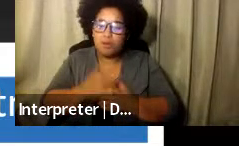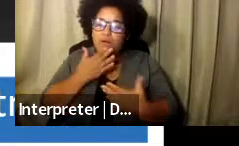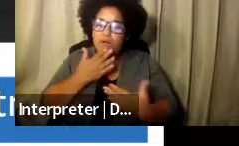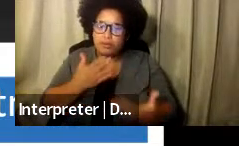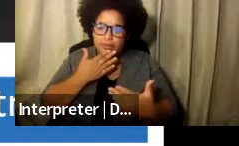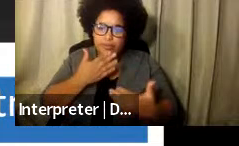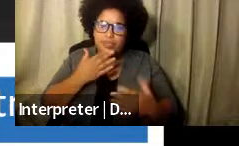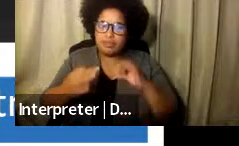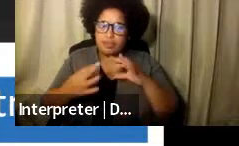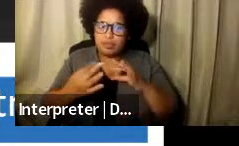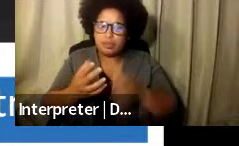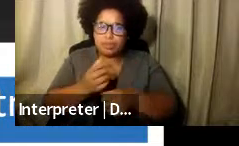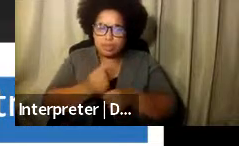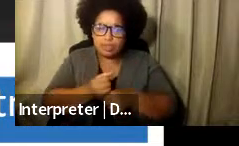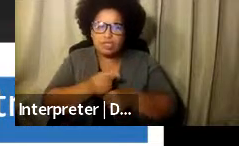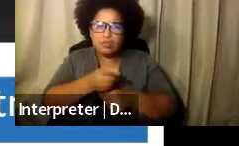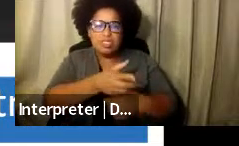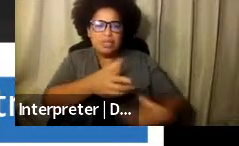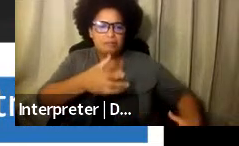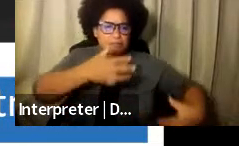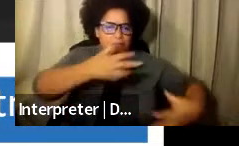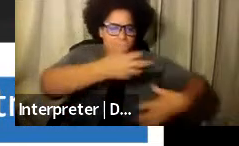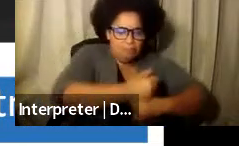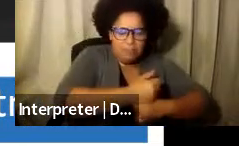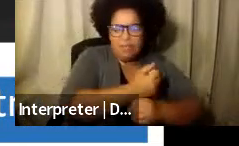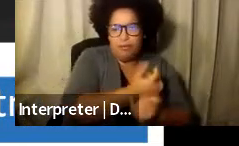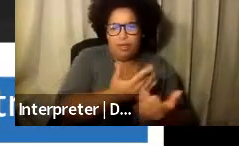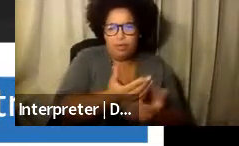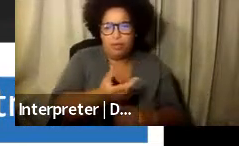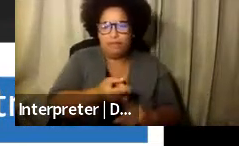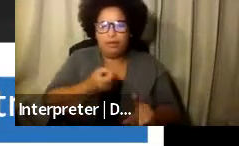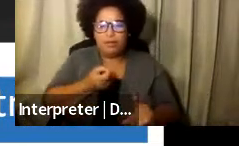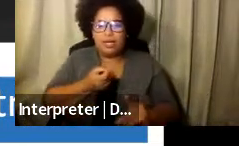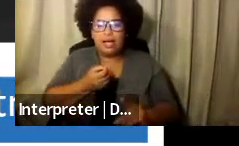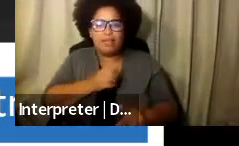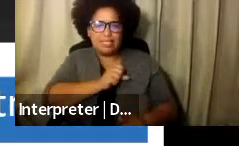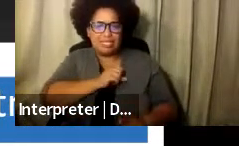we got. I think this is consistent with what we've heard also from staff